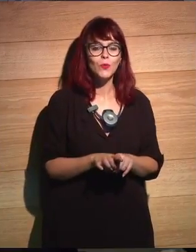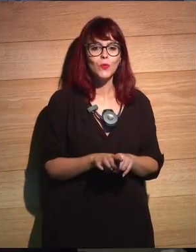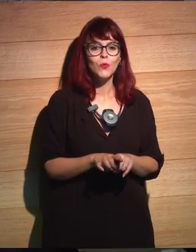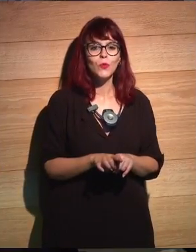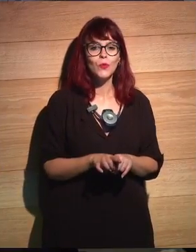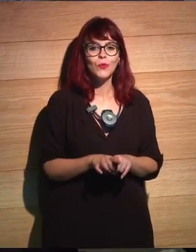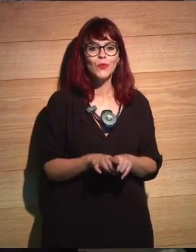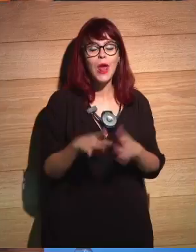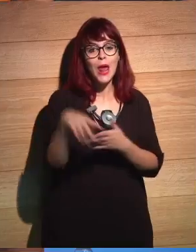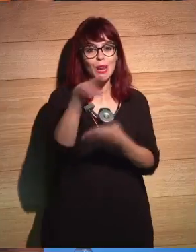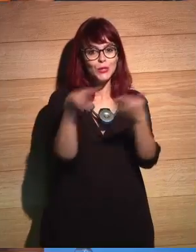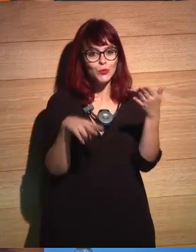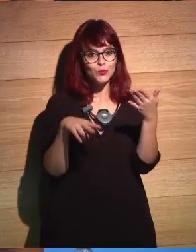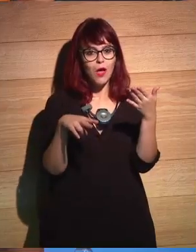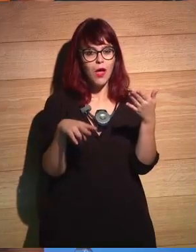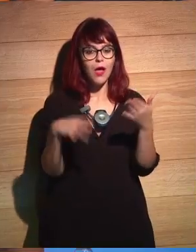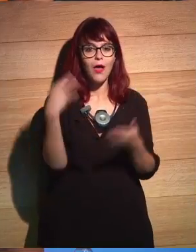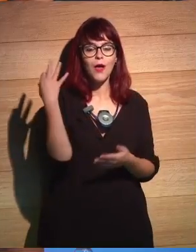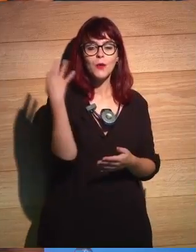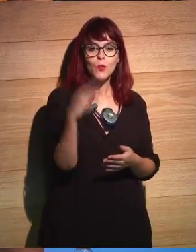that if